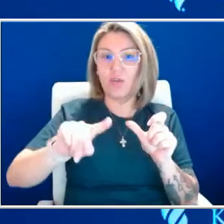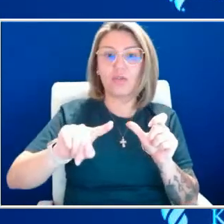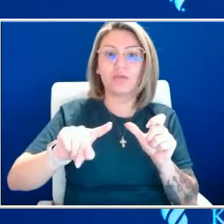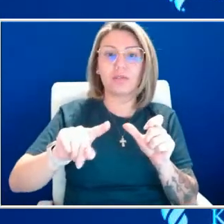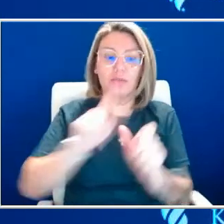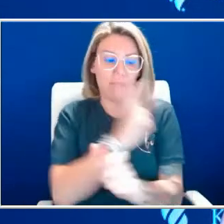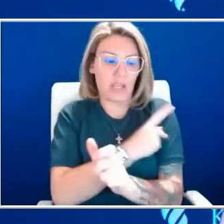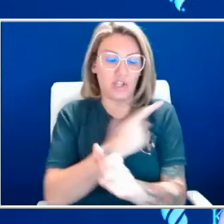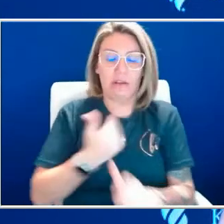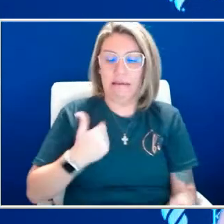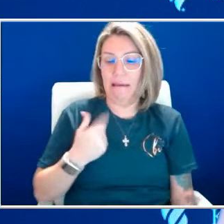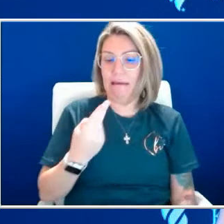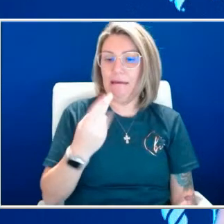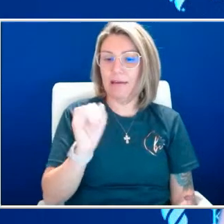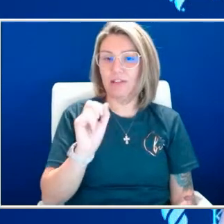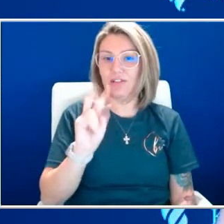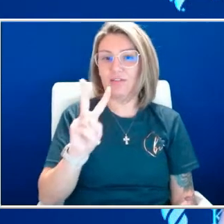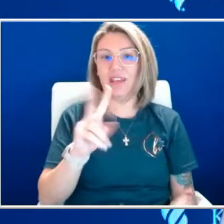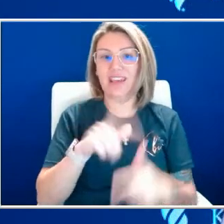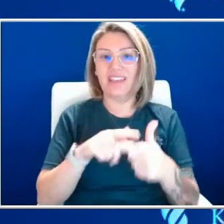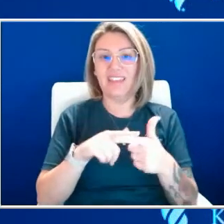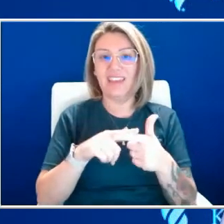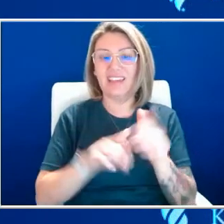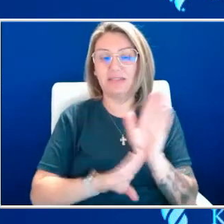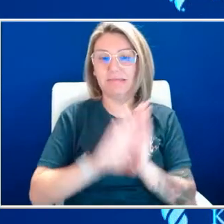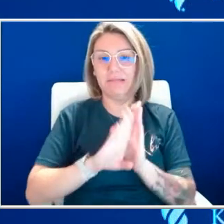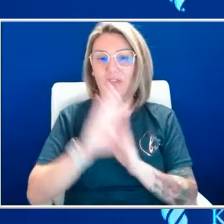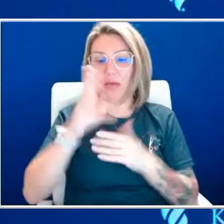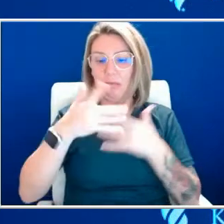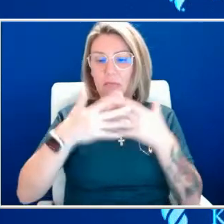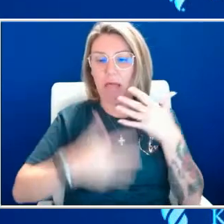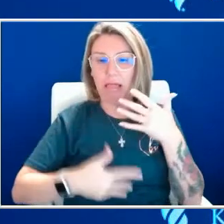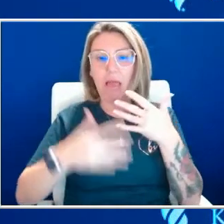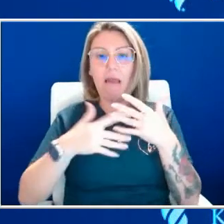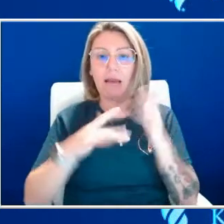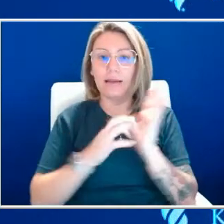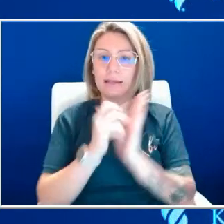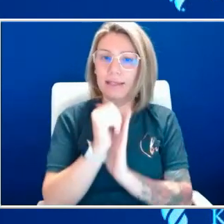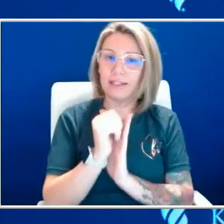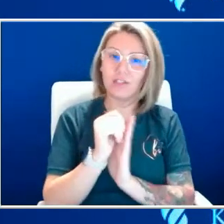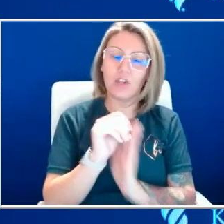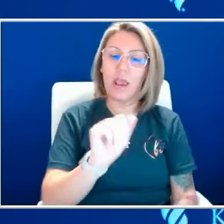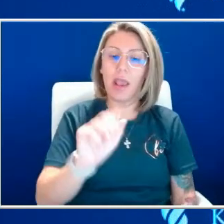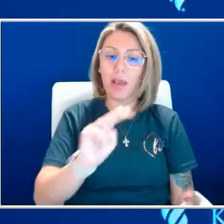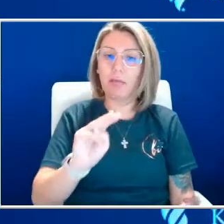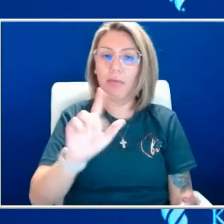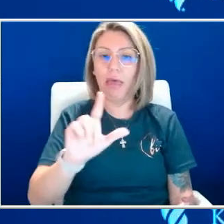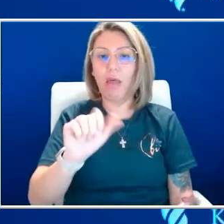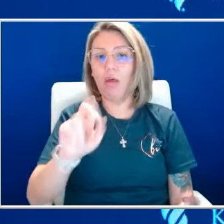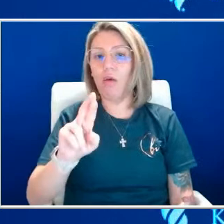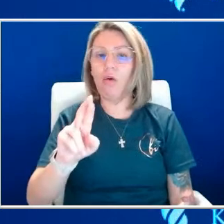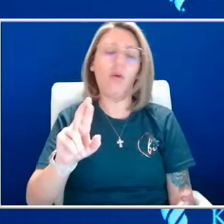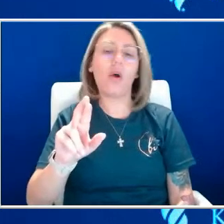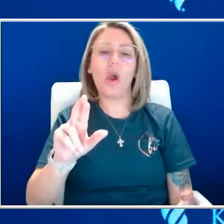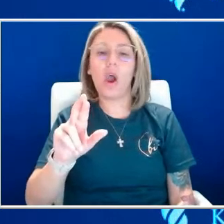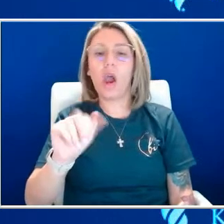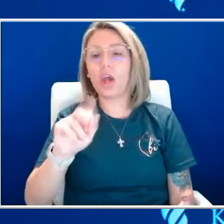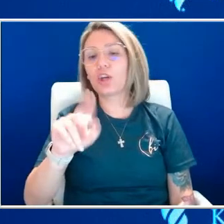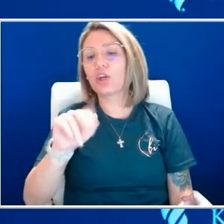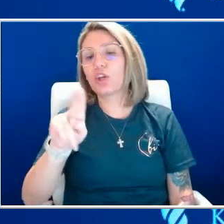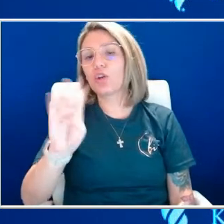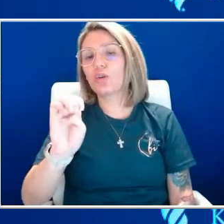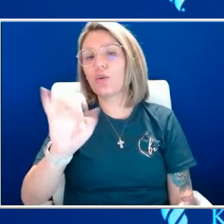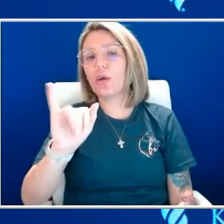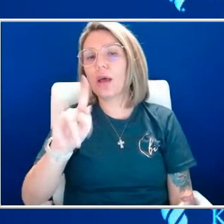a blood cancer, AML or acute myeloid leukemia. You don't want that. Certainly it is much better, much safer to live